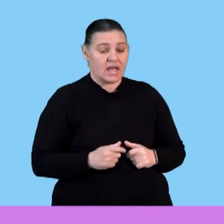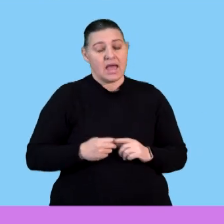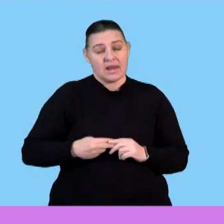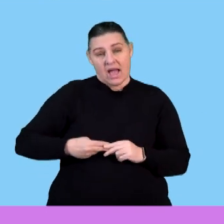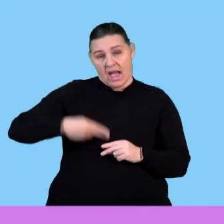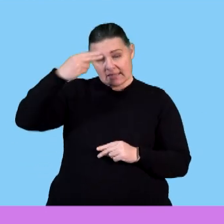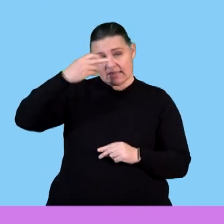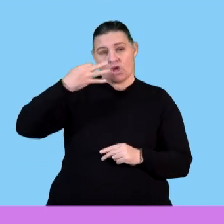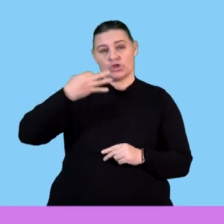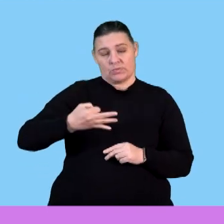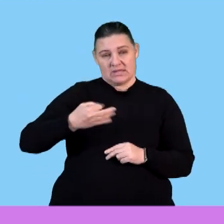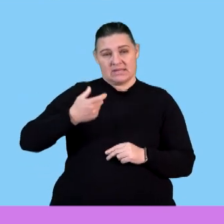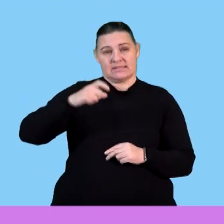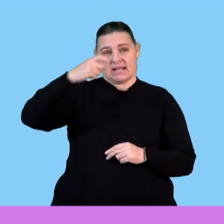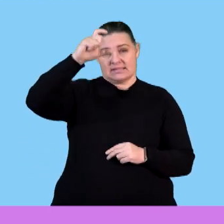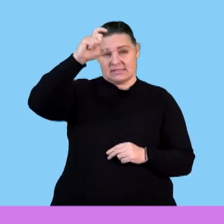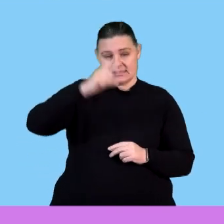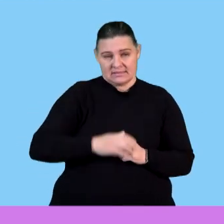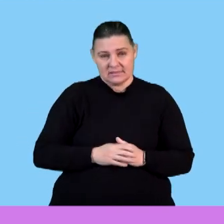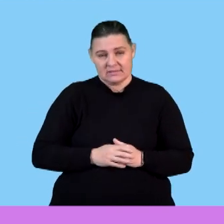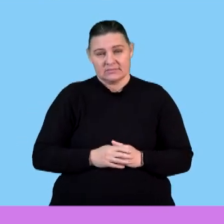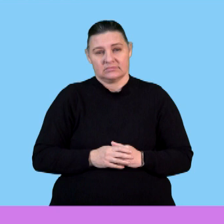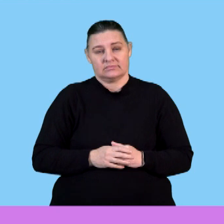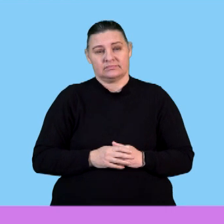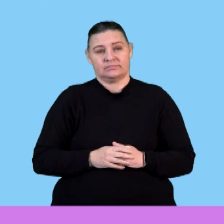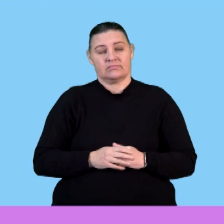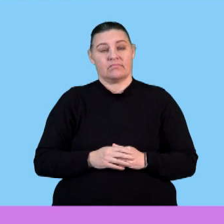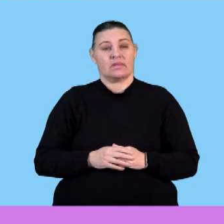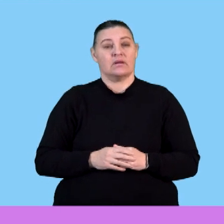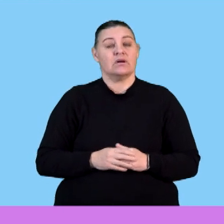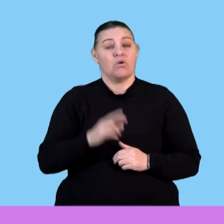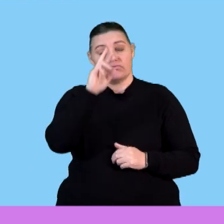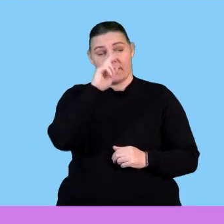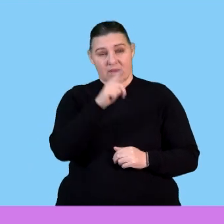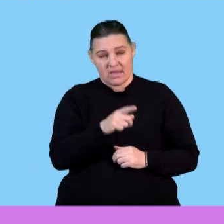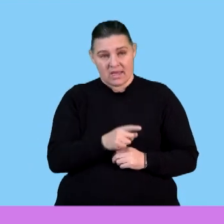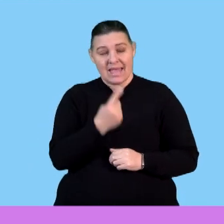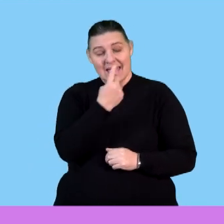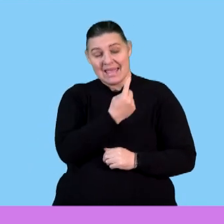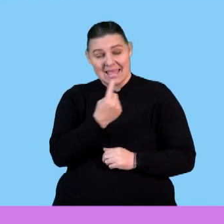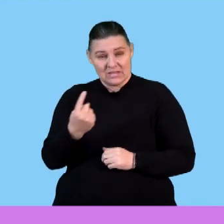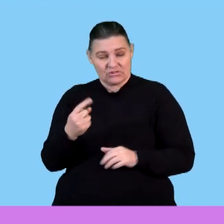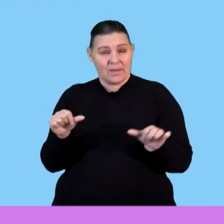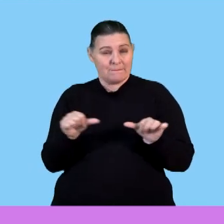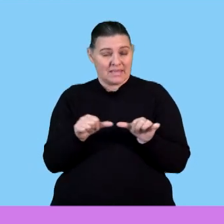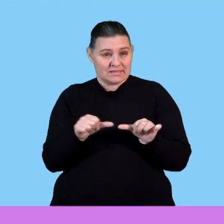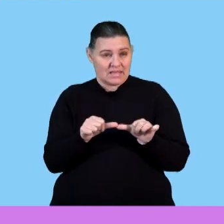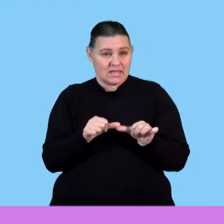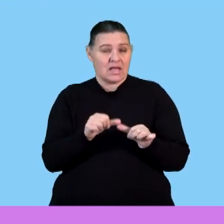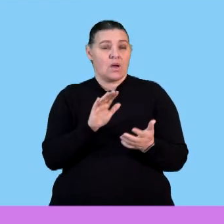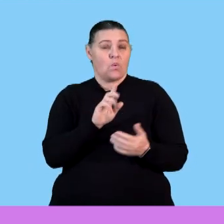measures 15 centimeters. So if I break it up as follows, if I say the base is